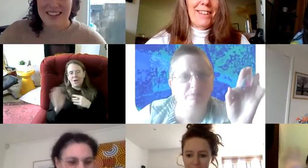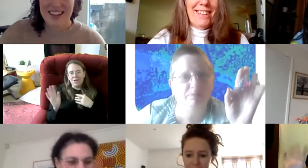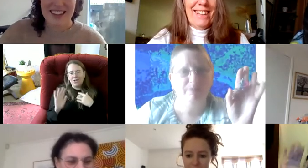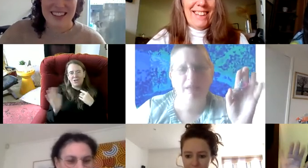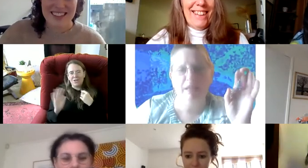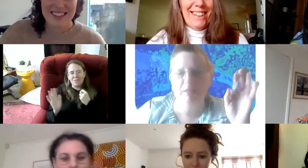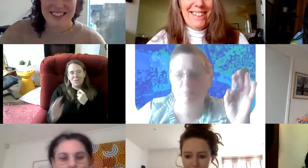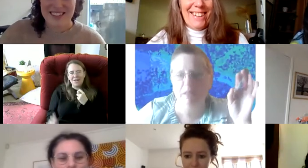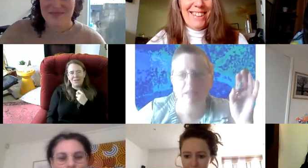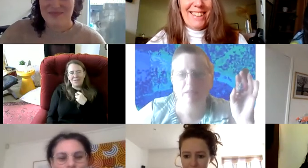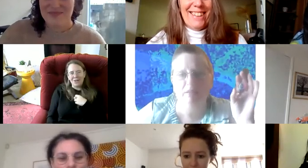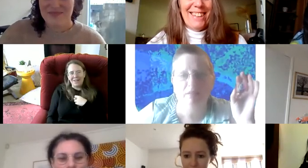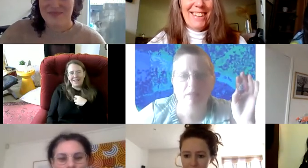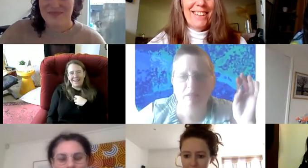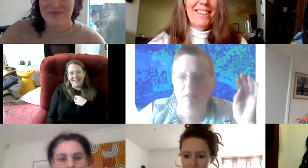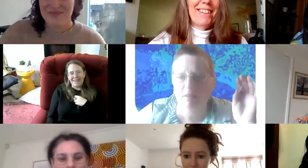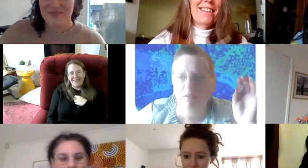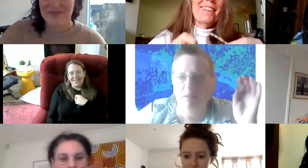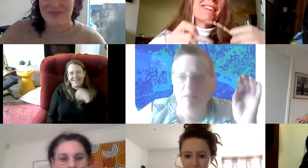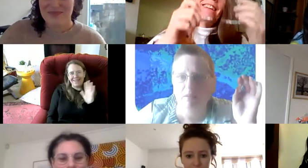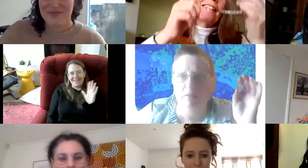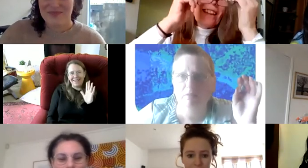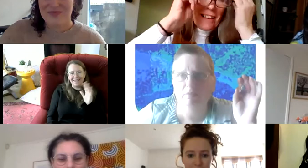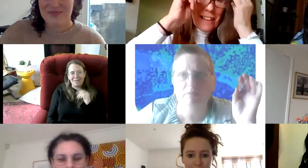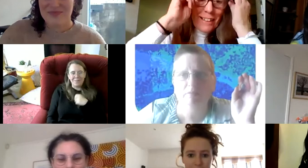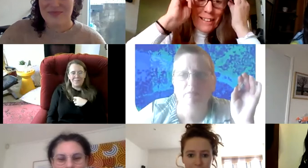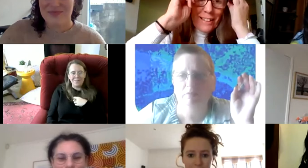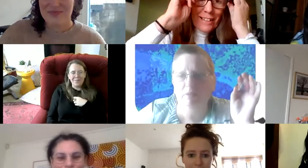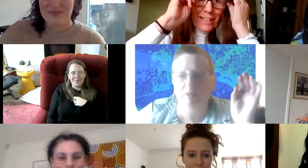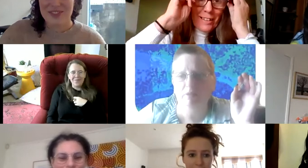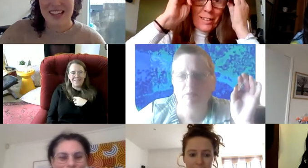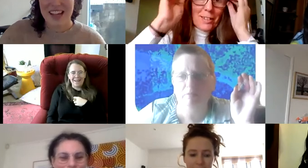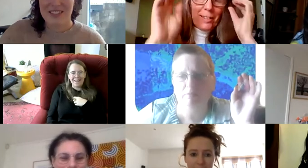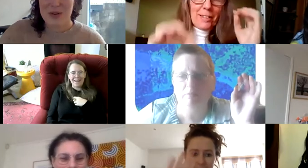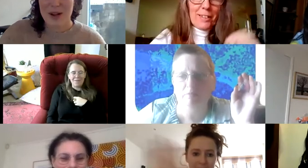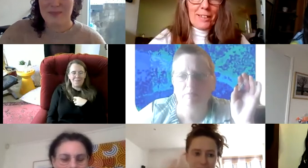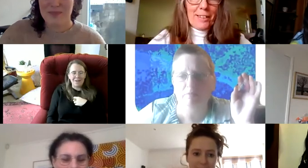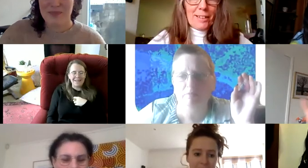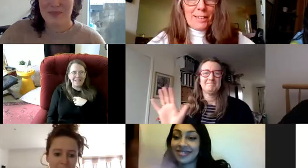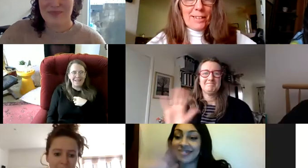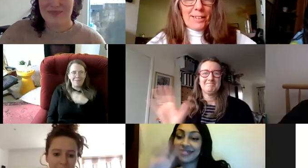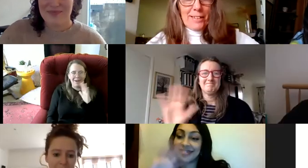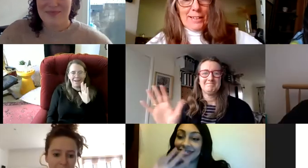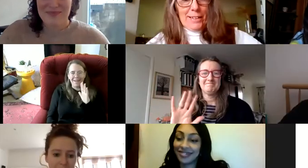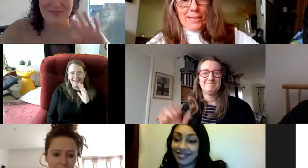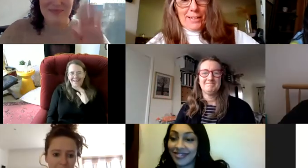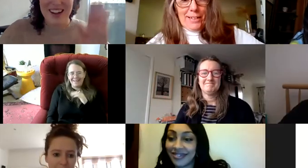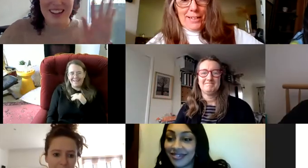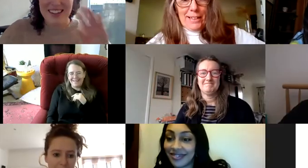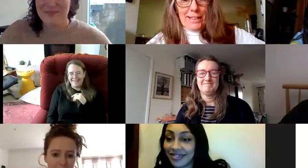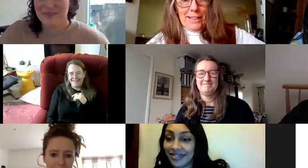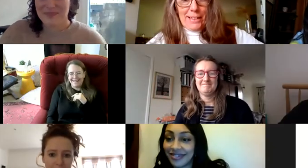That was wonderful. Thank you. Thank you. You have a good day. Take care, everyone.